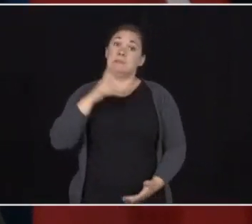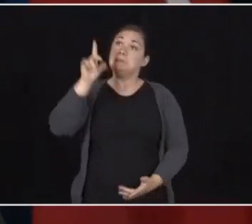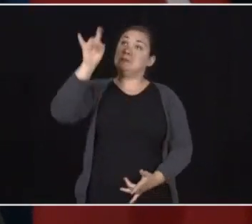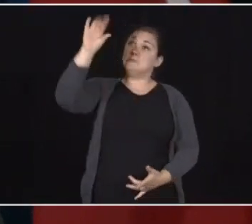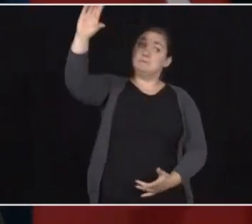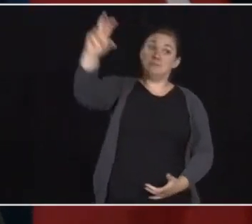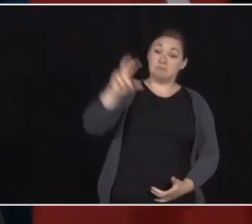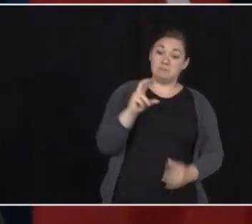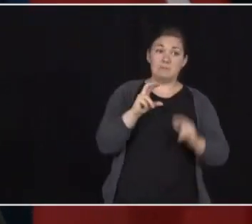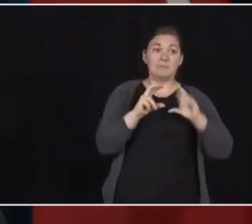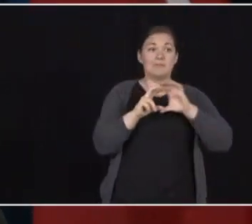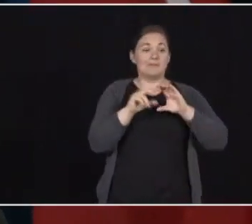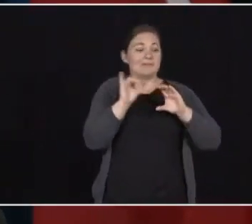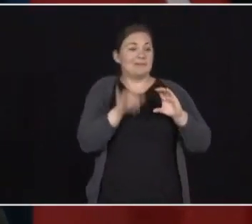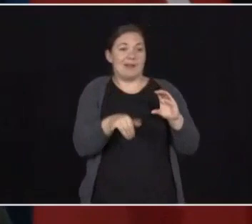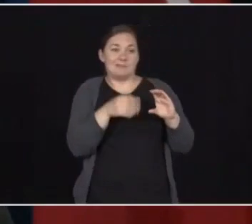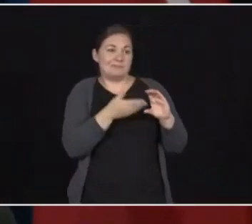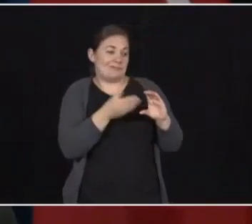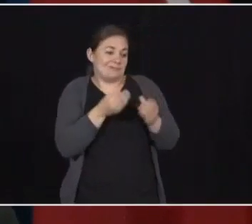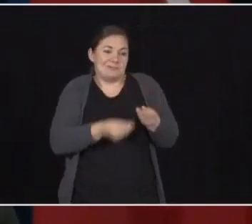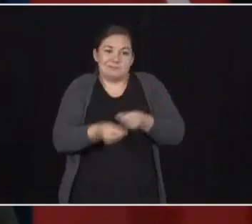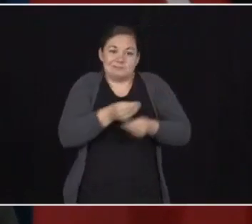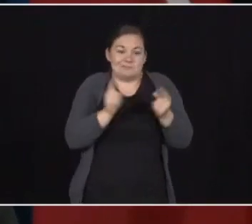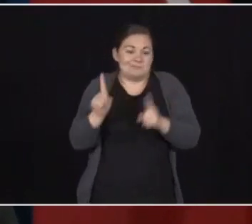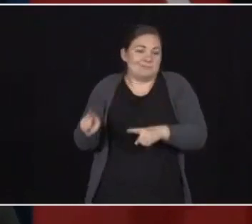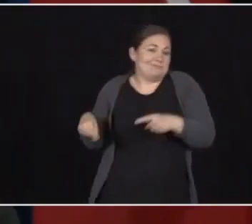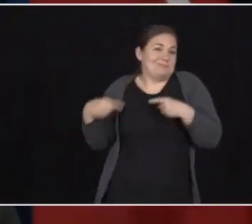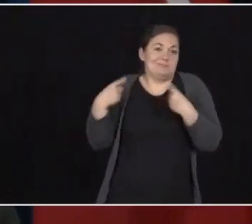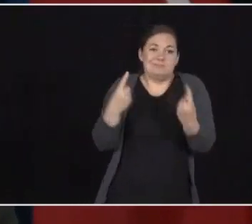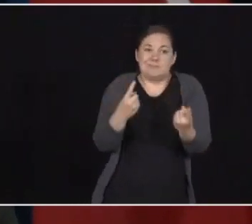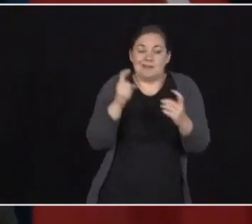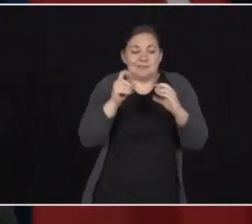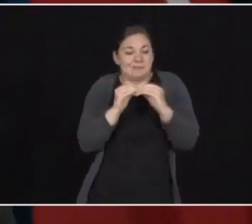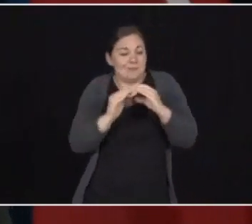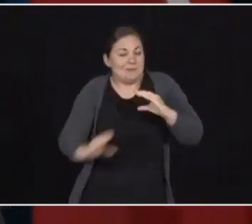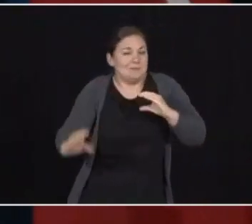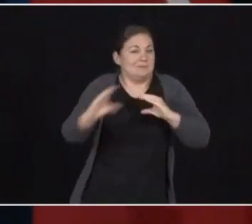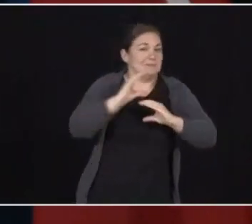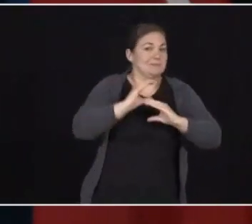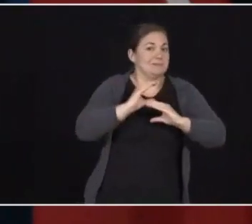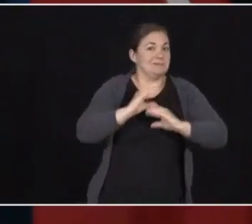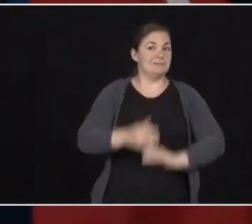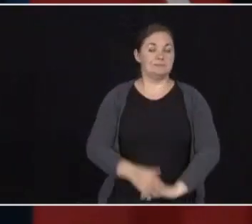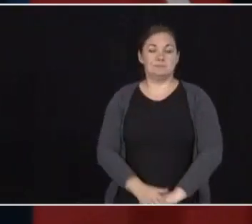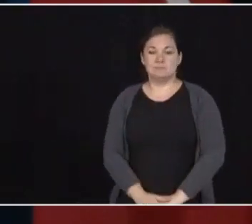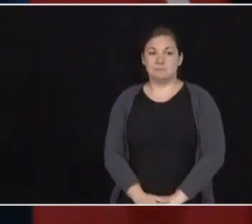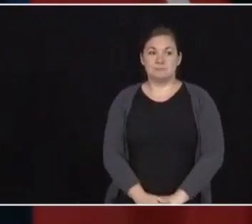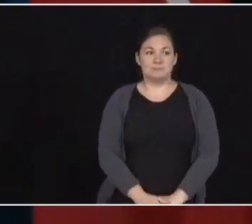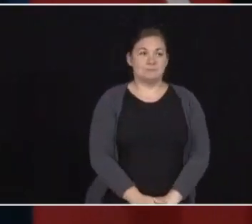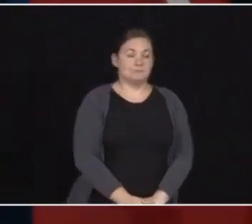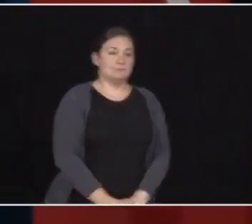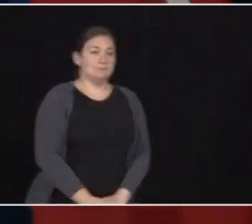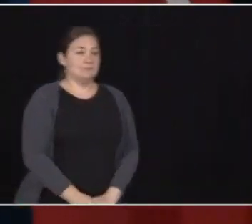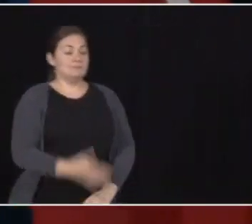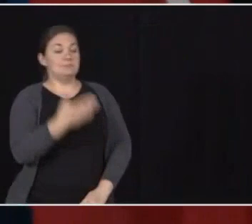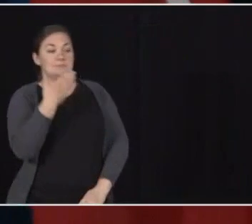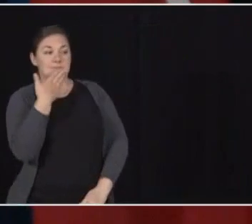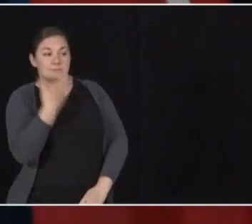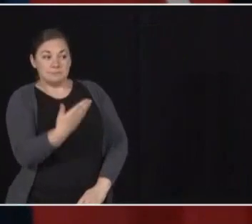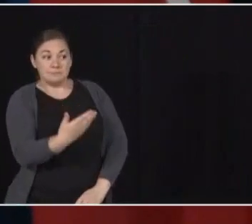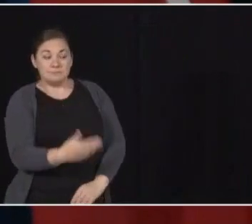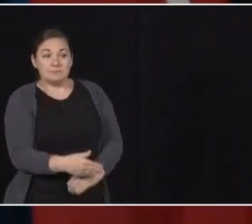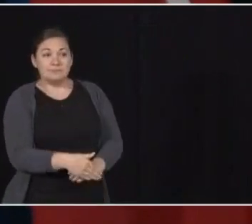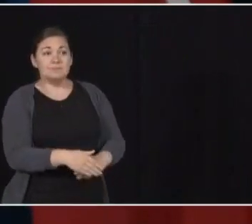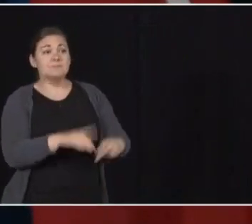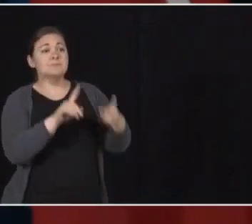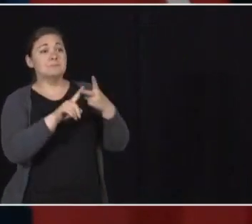already in the budget, and we need more money. Follow-up? Okay, Premier, thank you. My second question, your government is